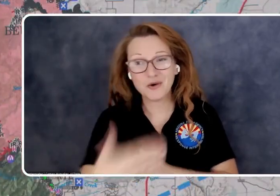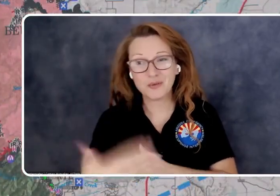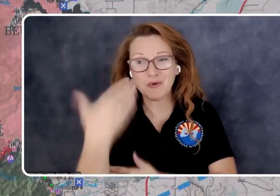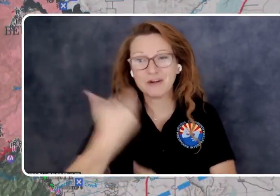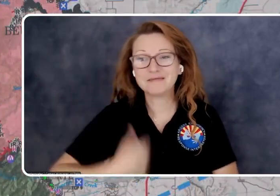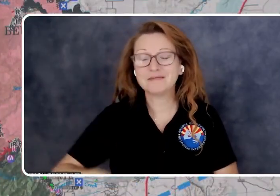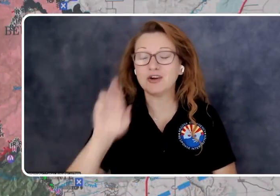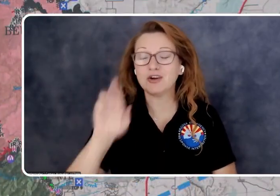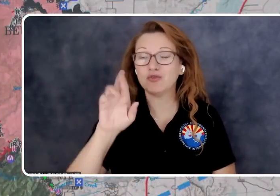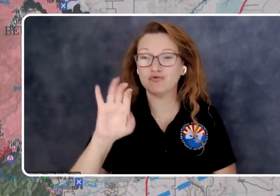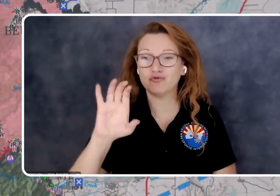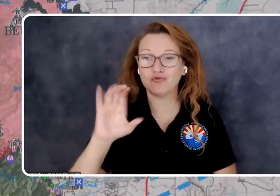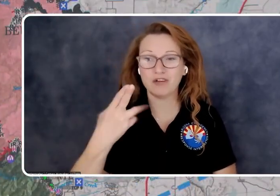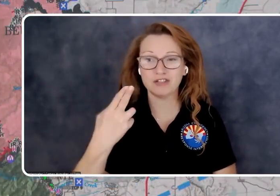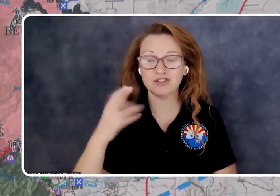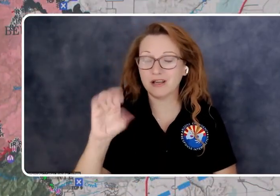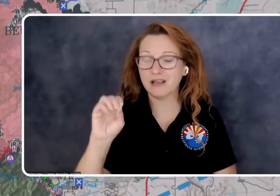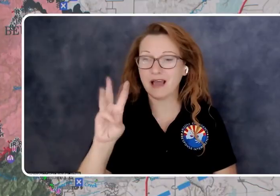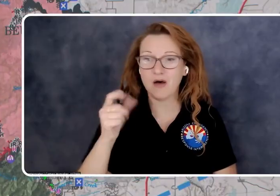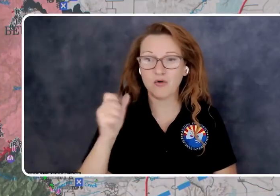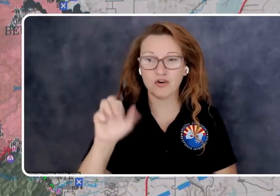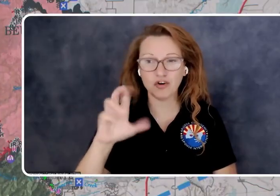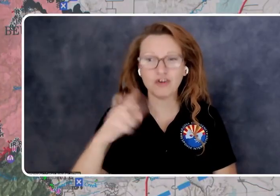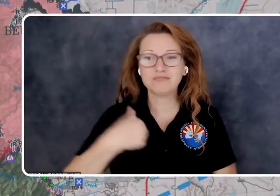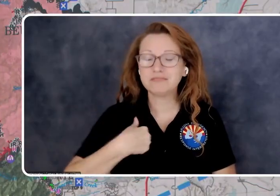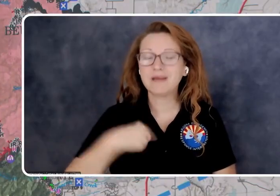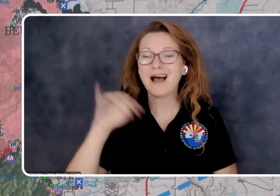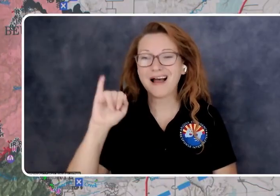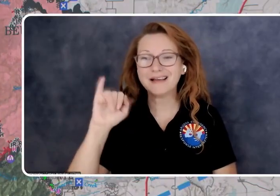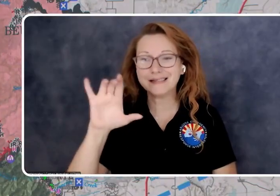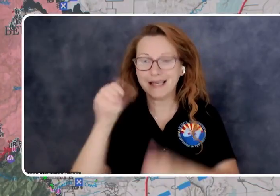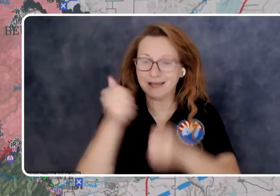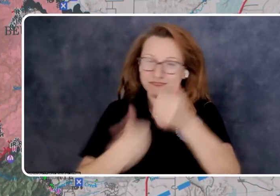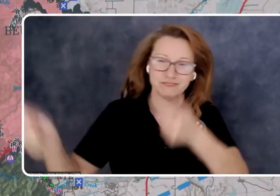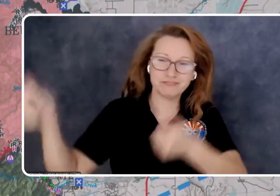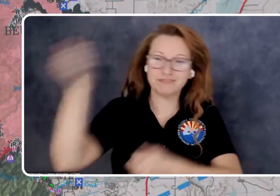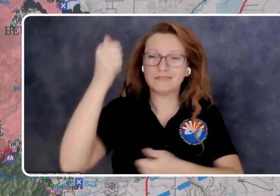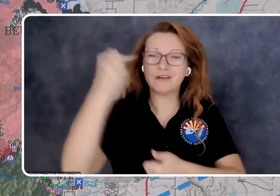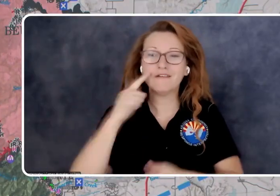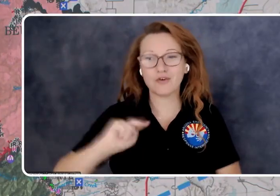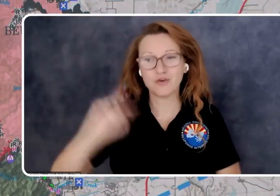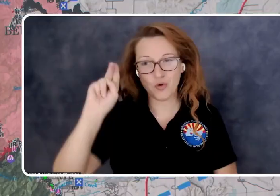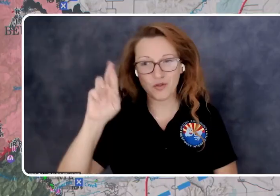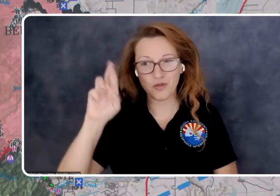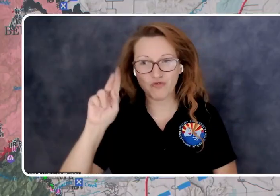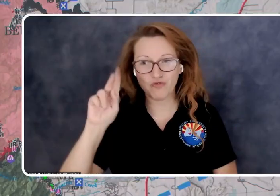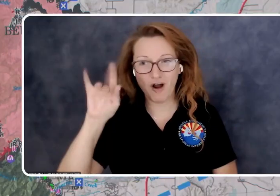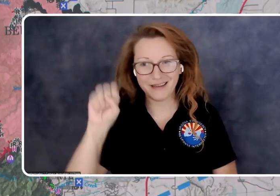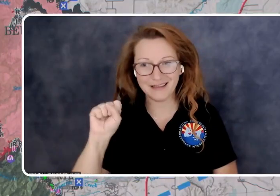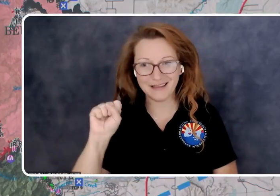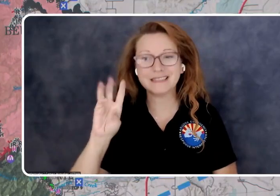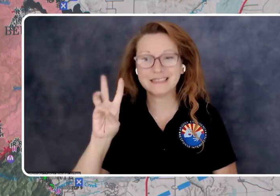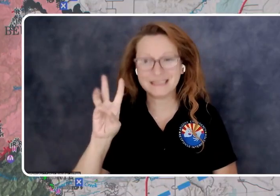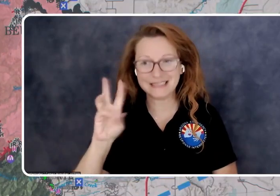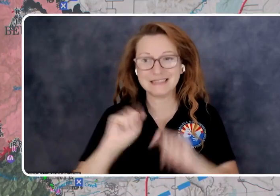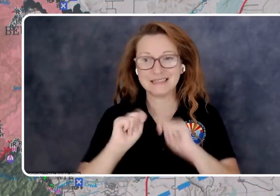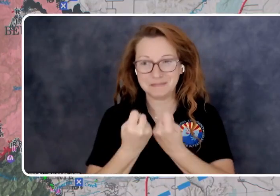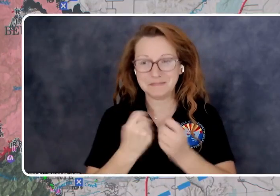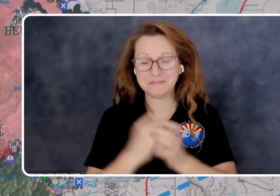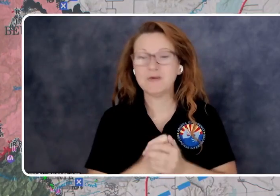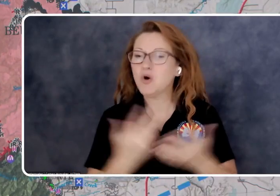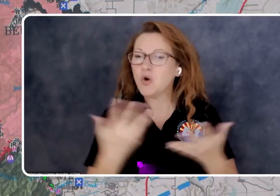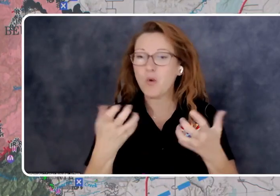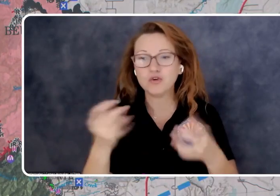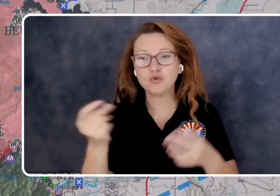Hi, good morning. My name's Rich Cowger. I'm one of the ICs of Northern Rockies Team 6. We just wanted to take a brief minute and introduce